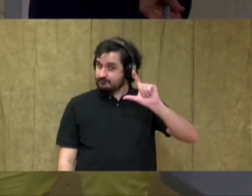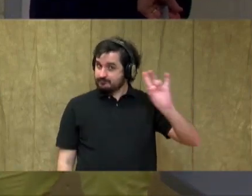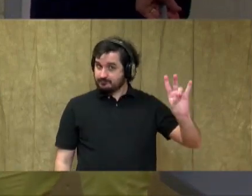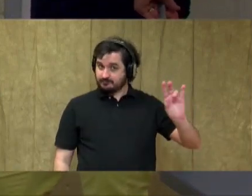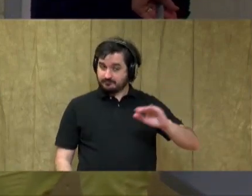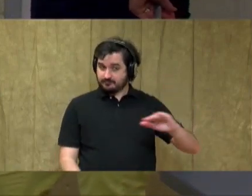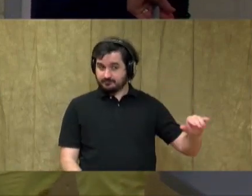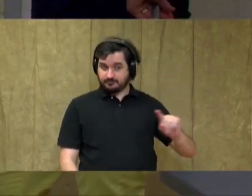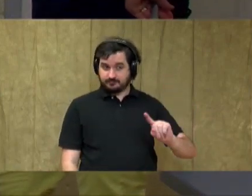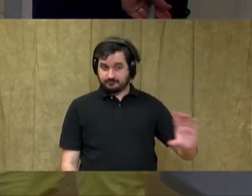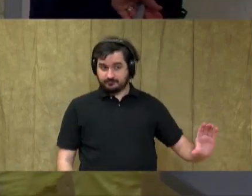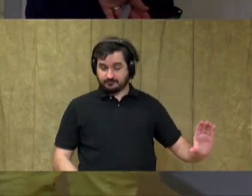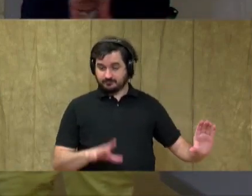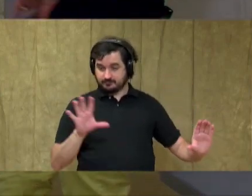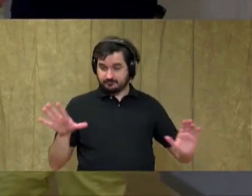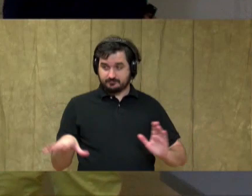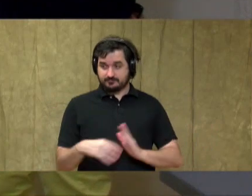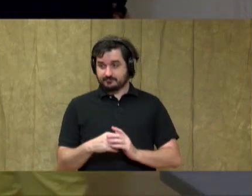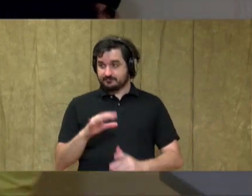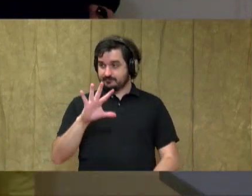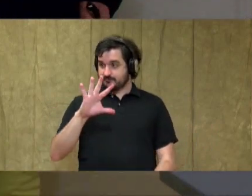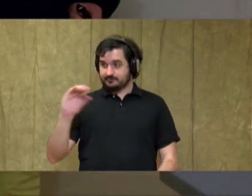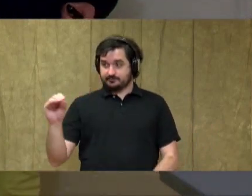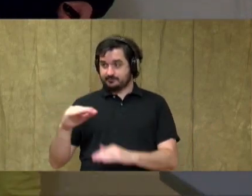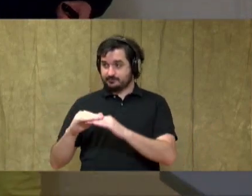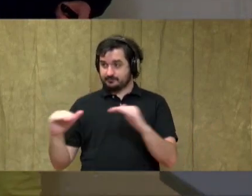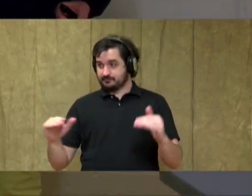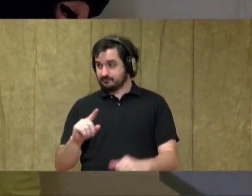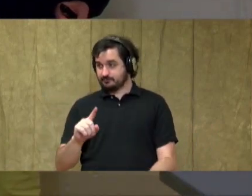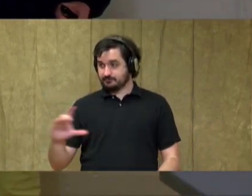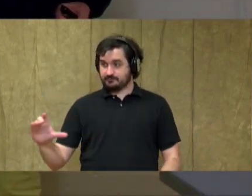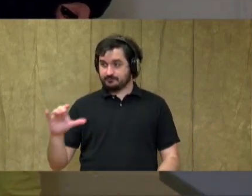27 hundredths plus 50 hundredths would be